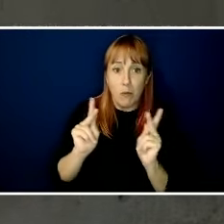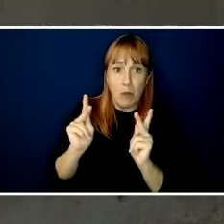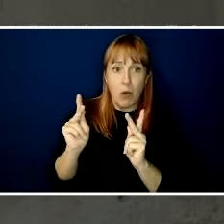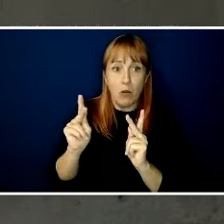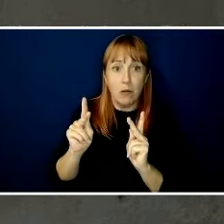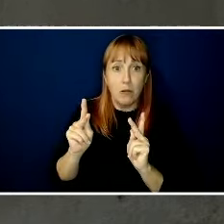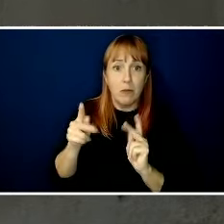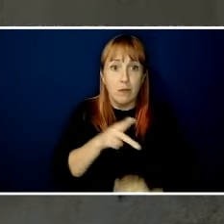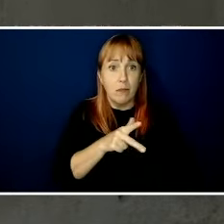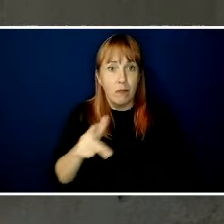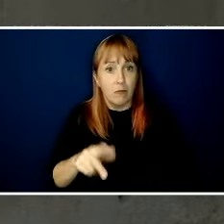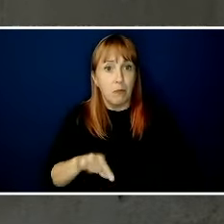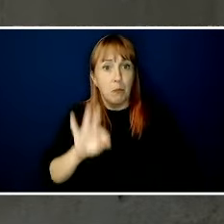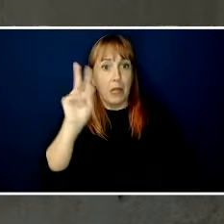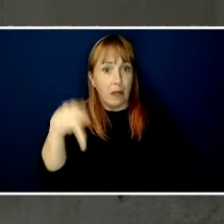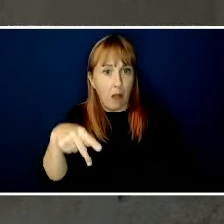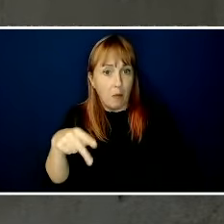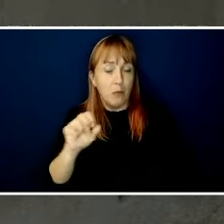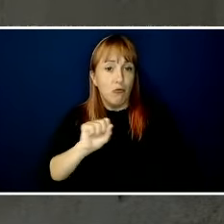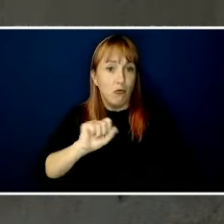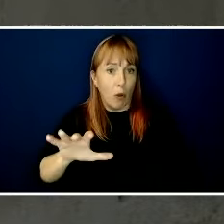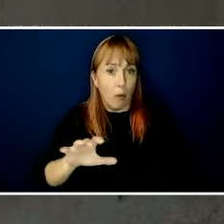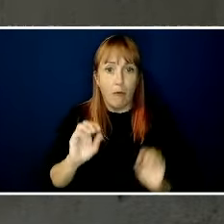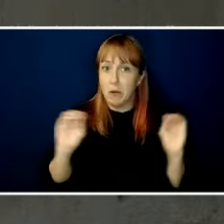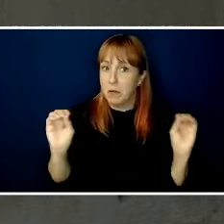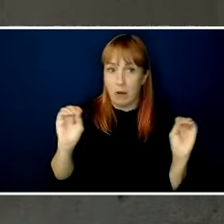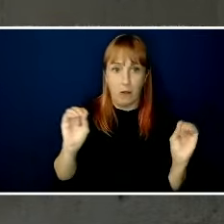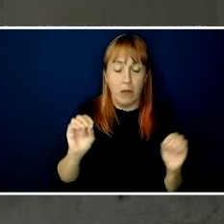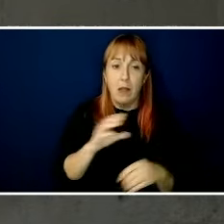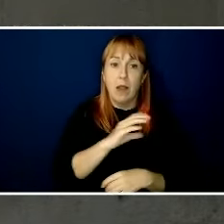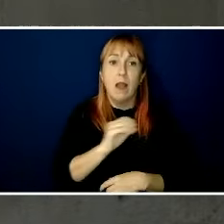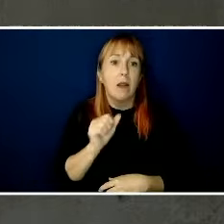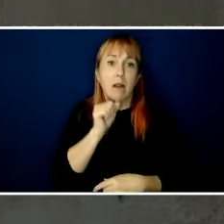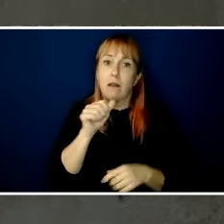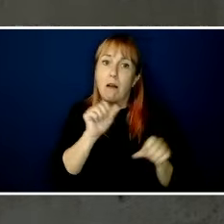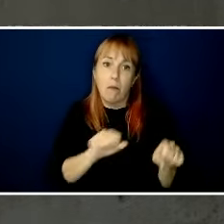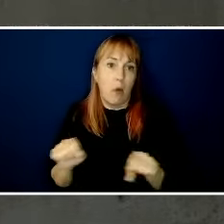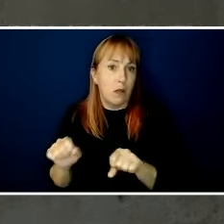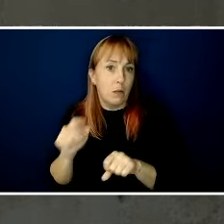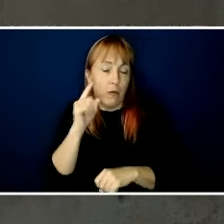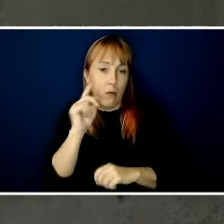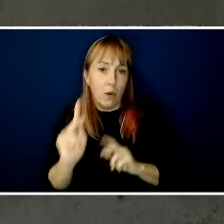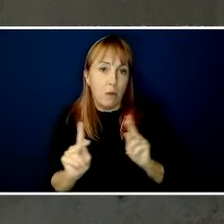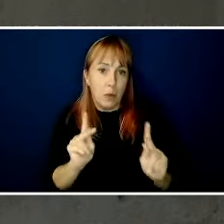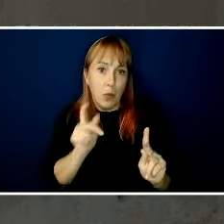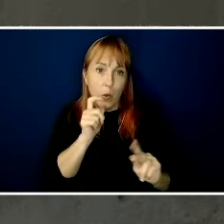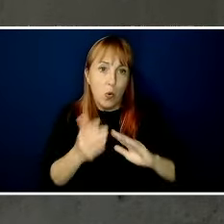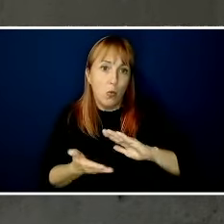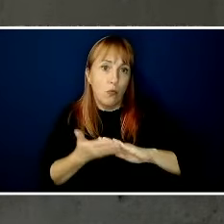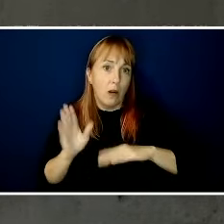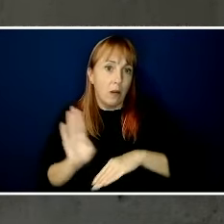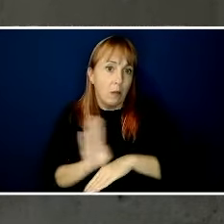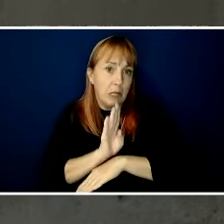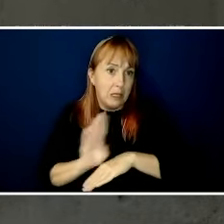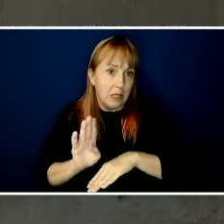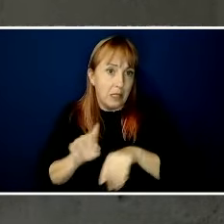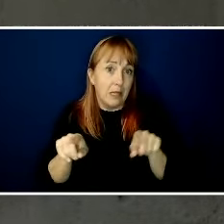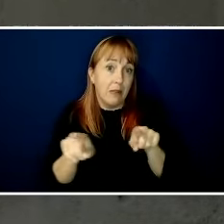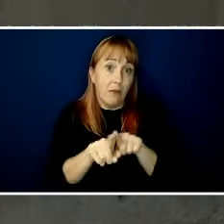up, etc. It's also not viable for people that run businesses like